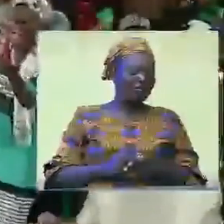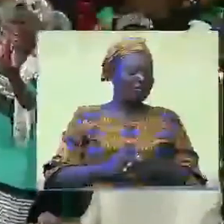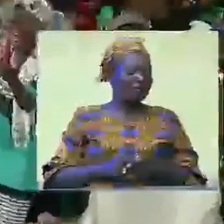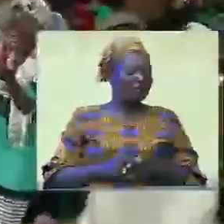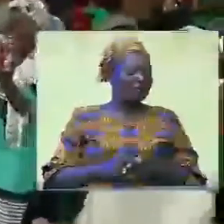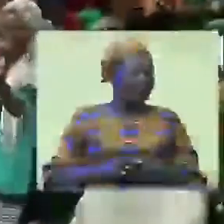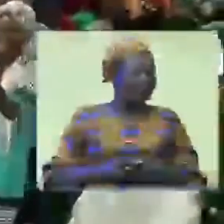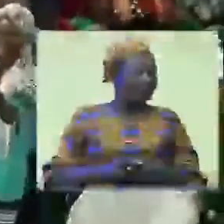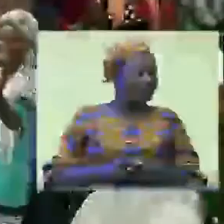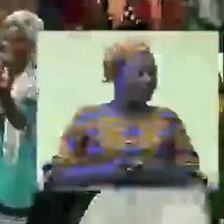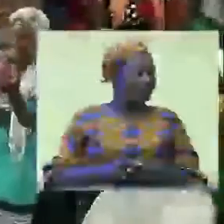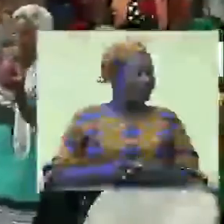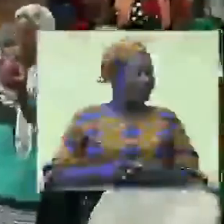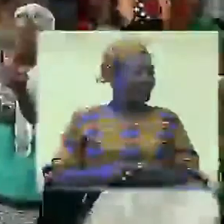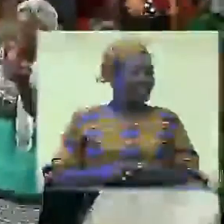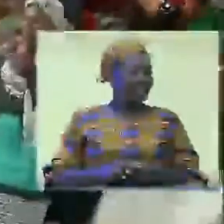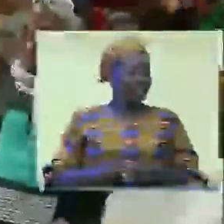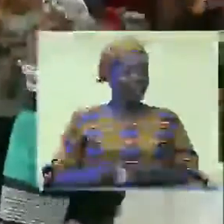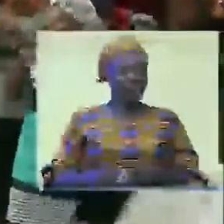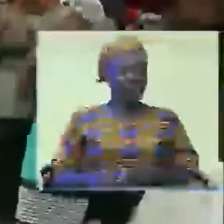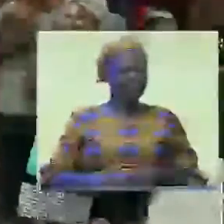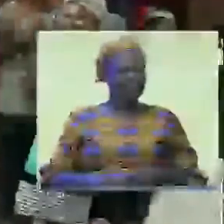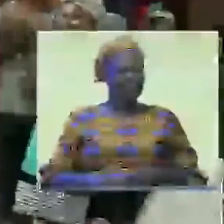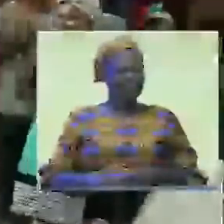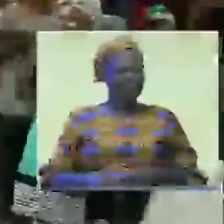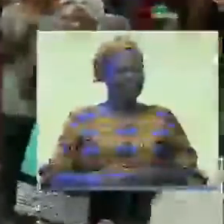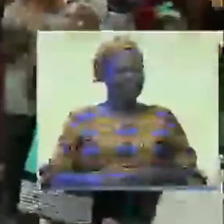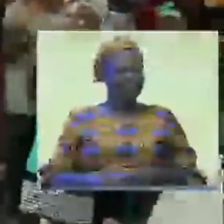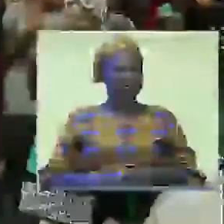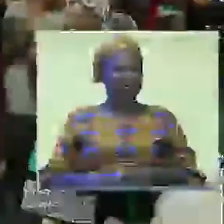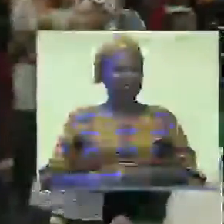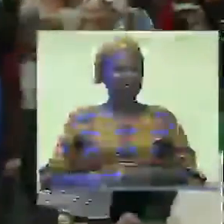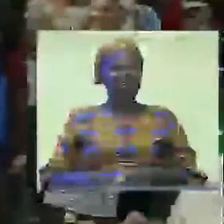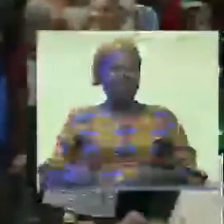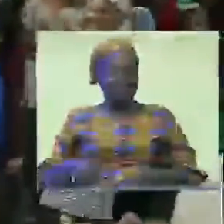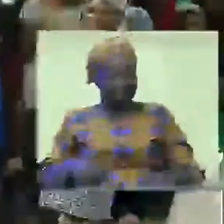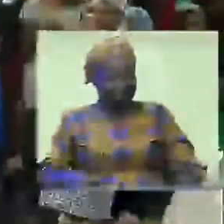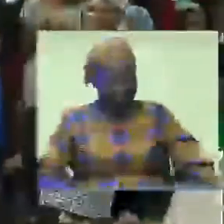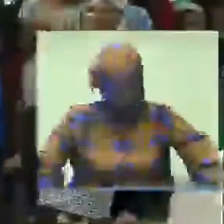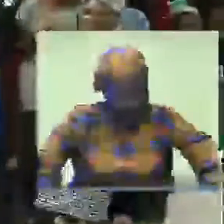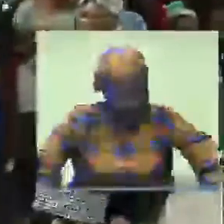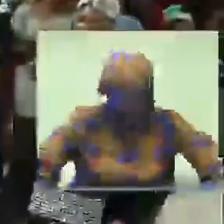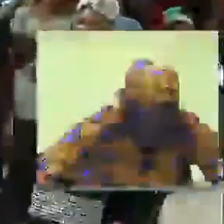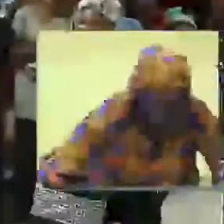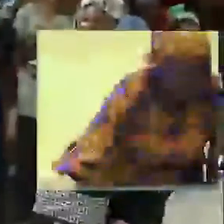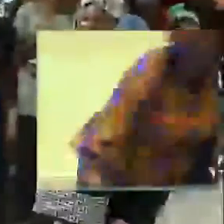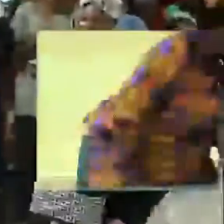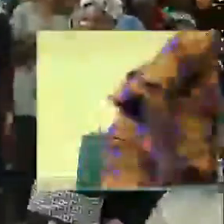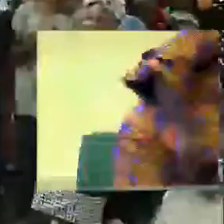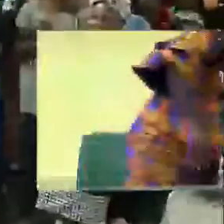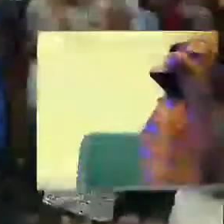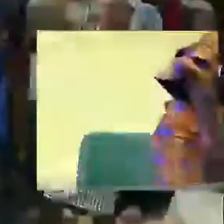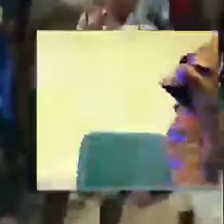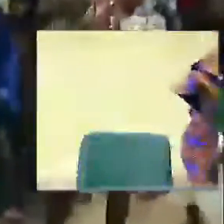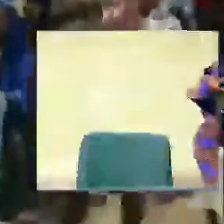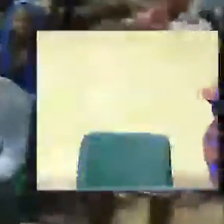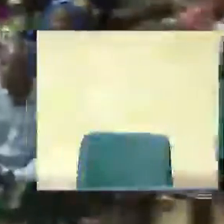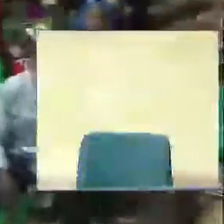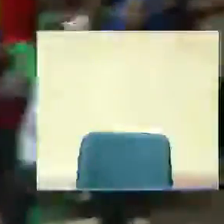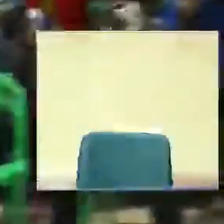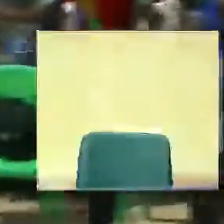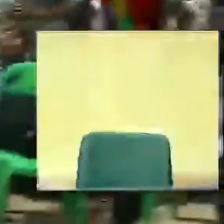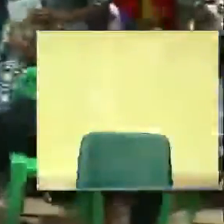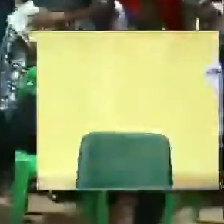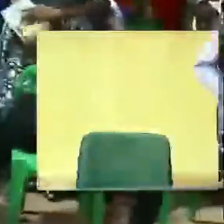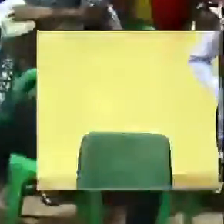Amen! Put your hand together for Jesus. This kind